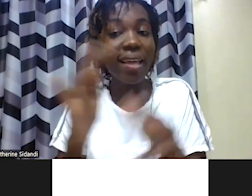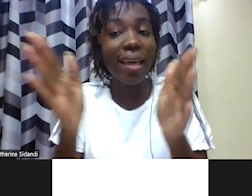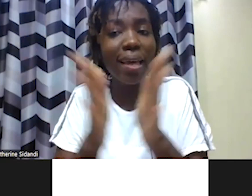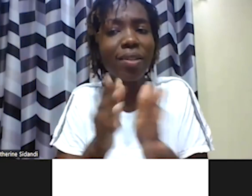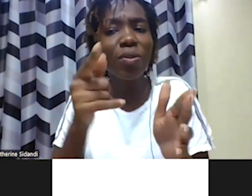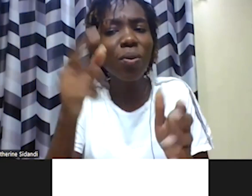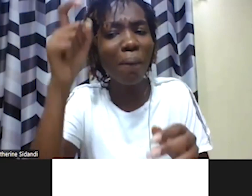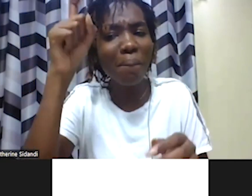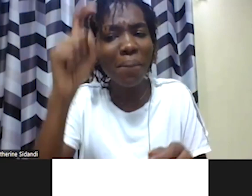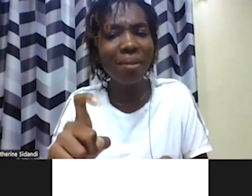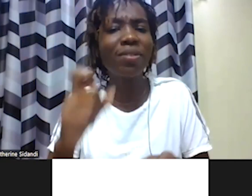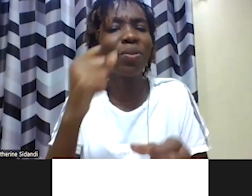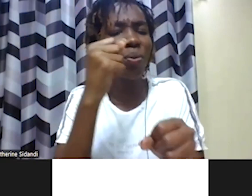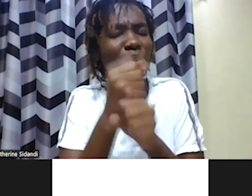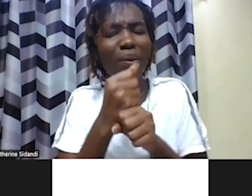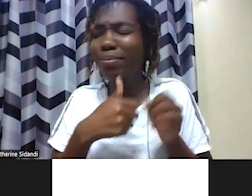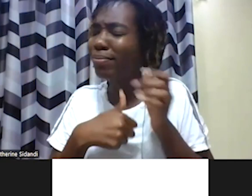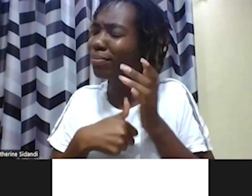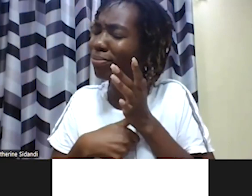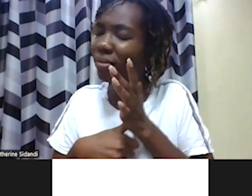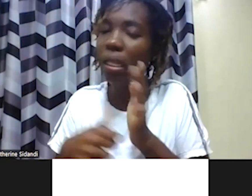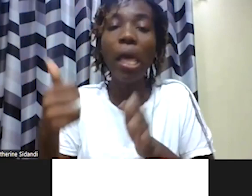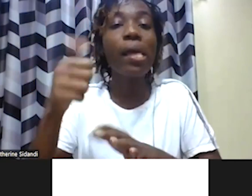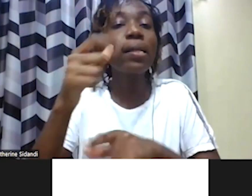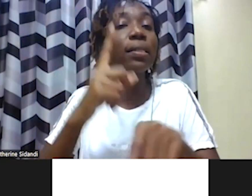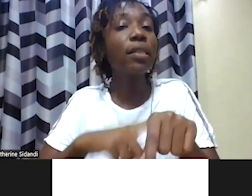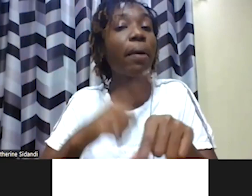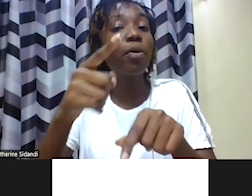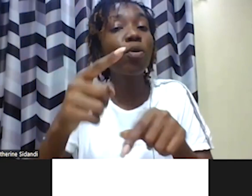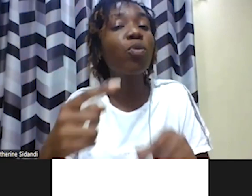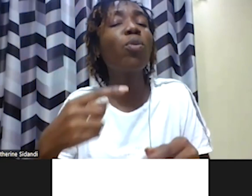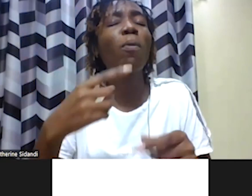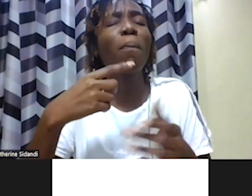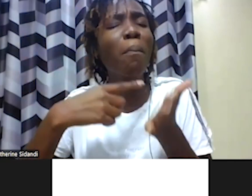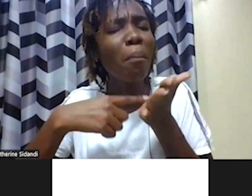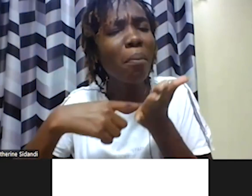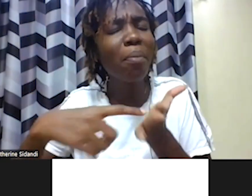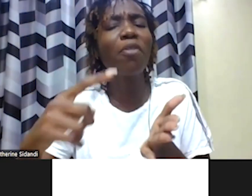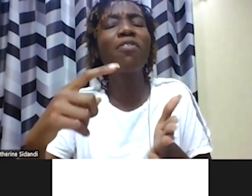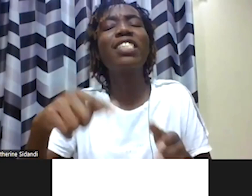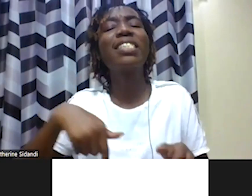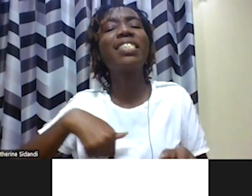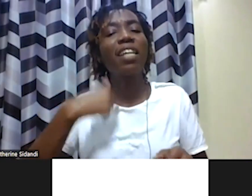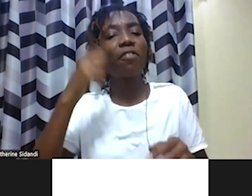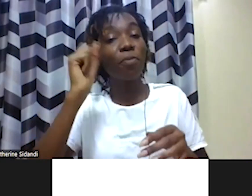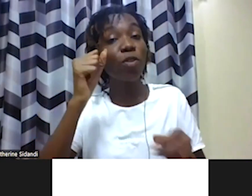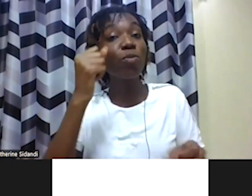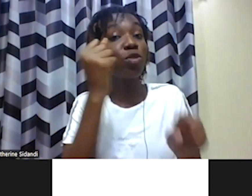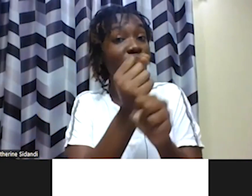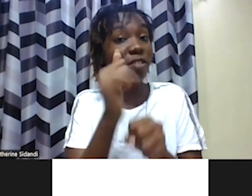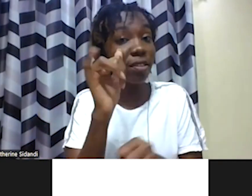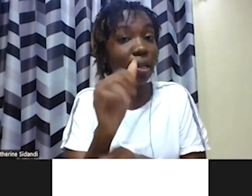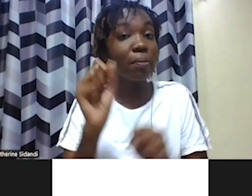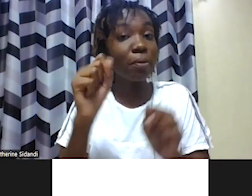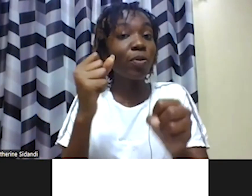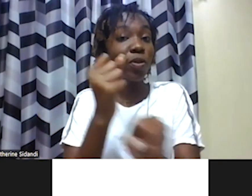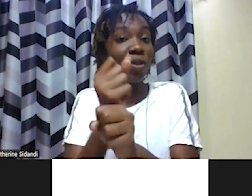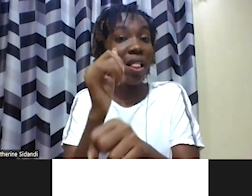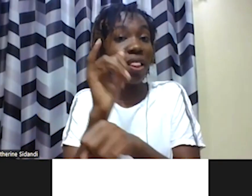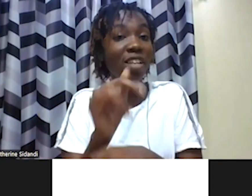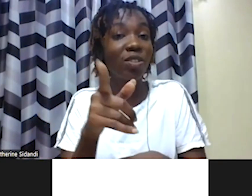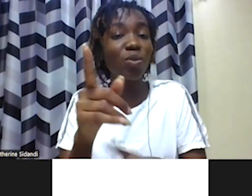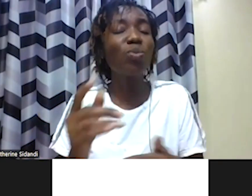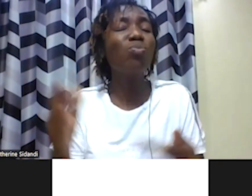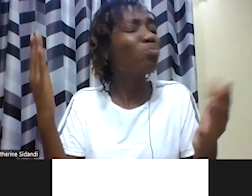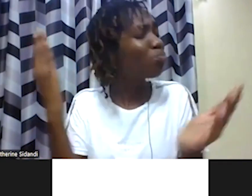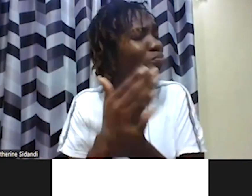work extra hard every time you're proving yourself that I can do it. Every place is you're proving yourself you can